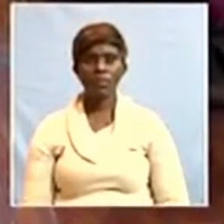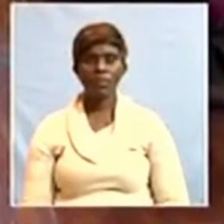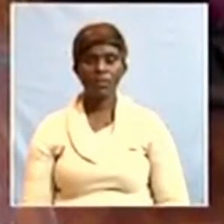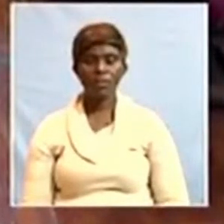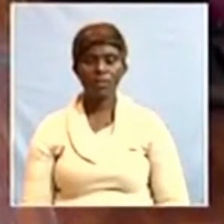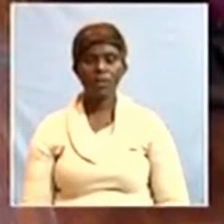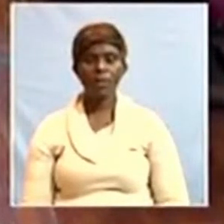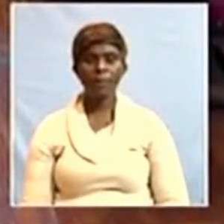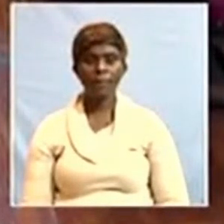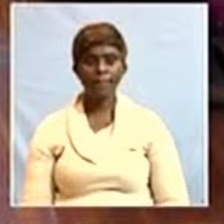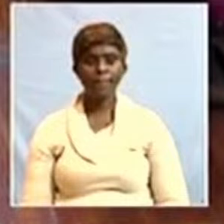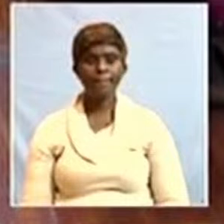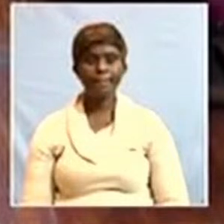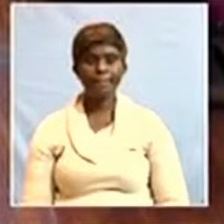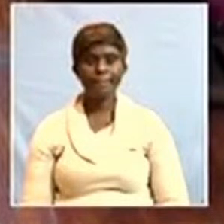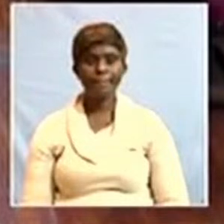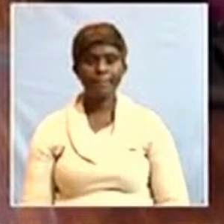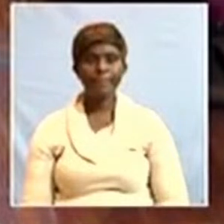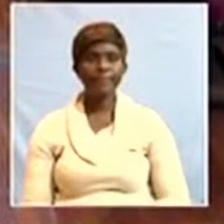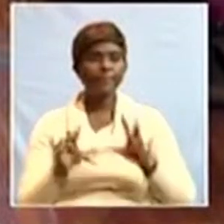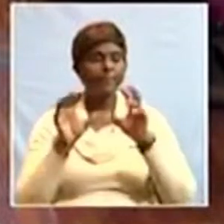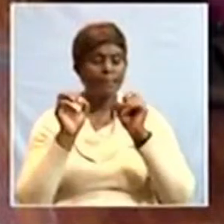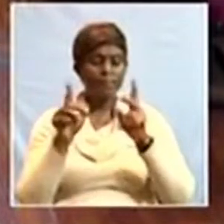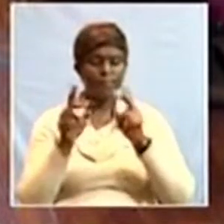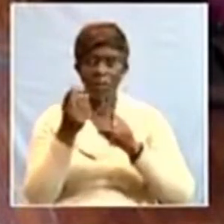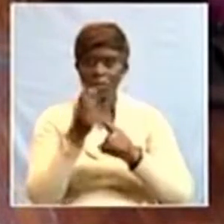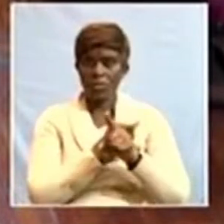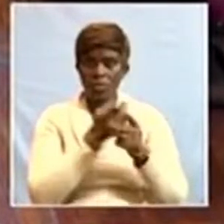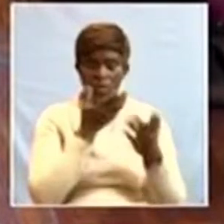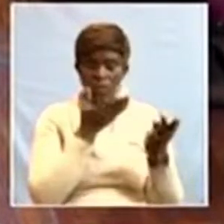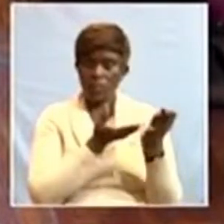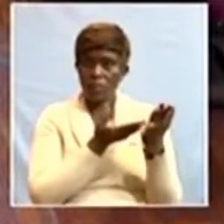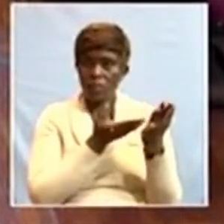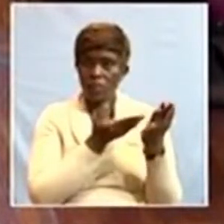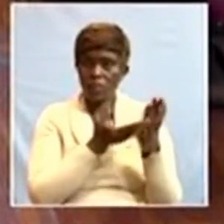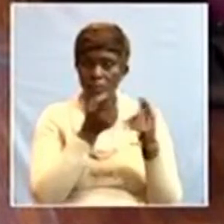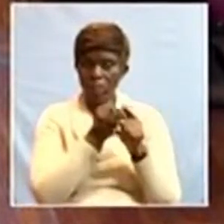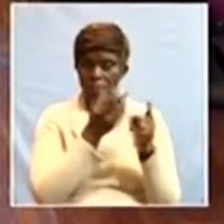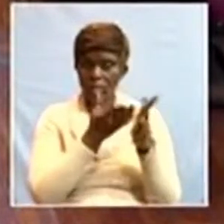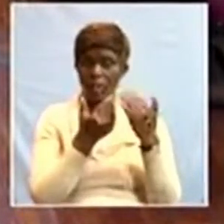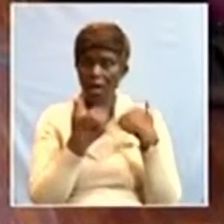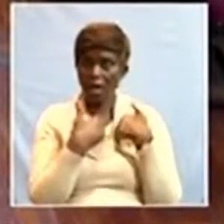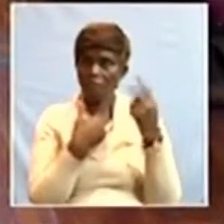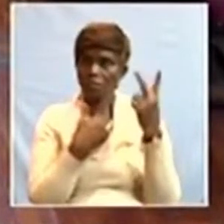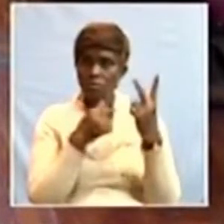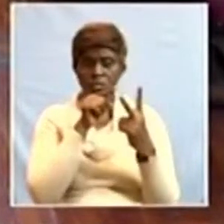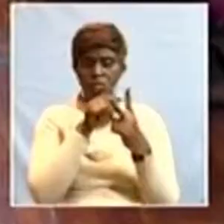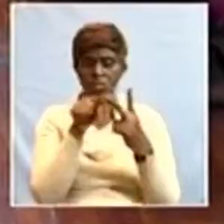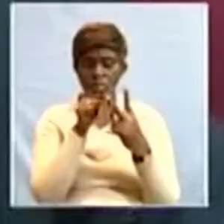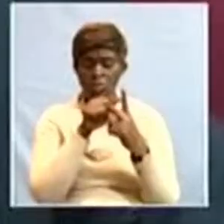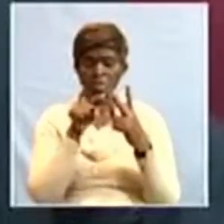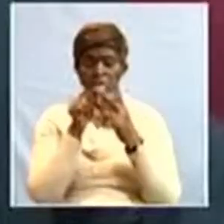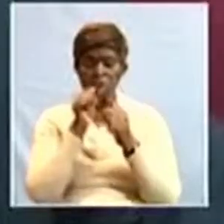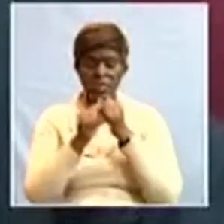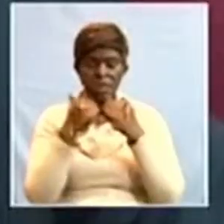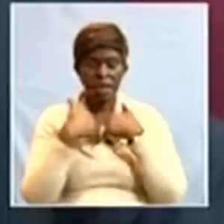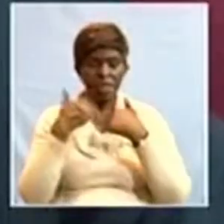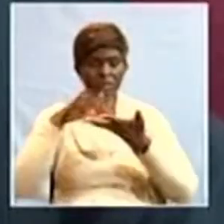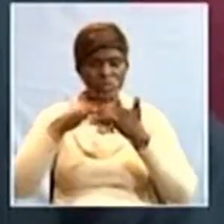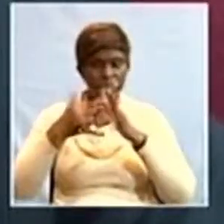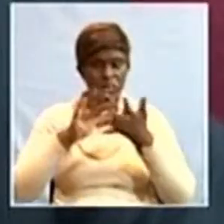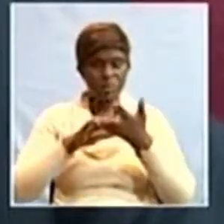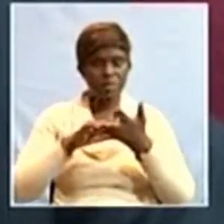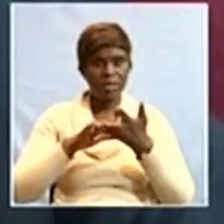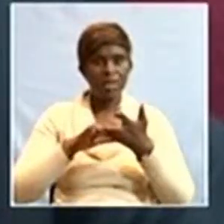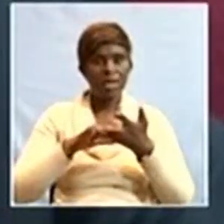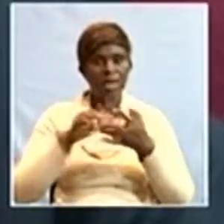Back again. Okay, so from here there are two entities that have been integrated. The